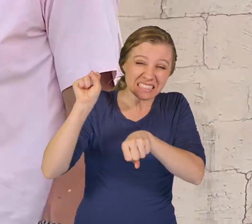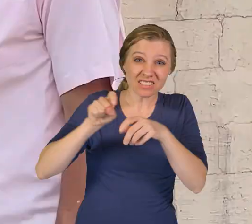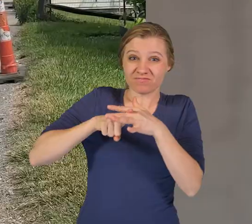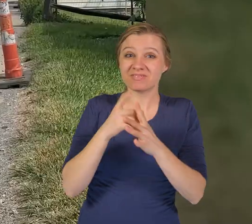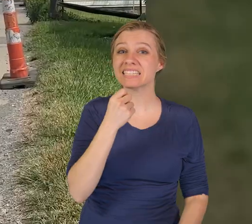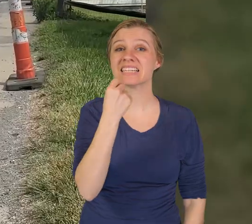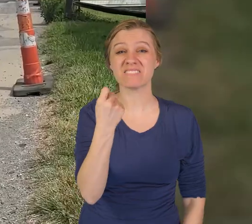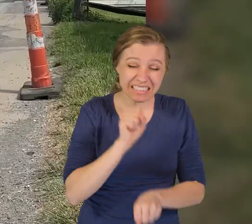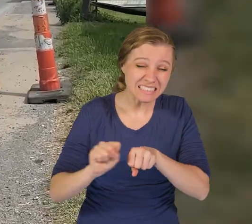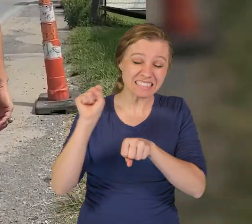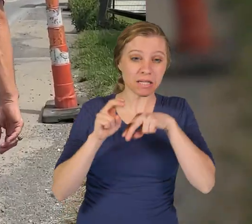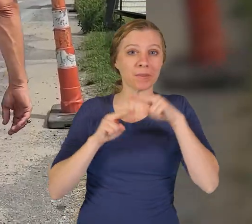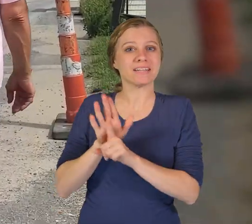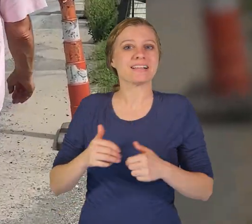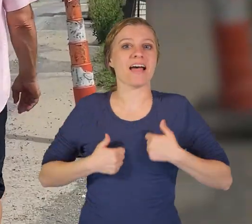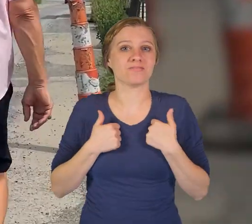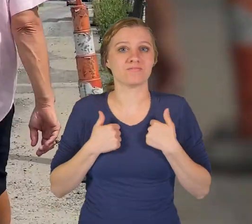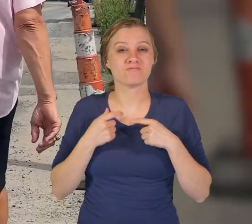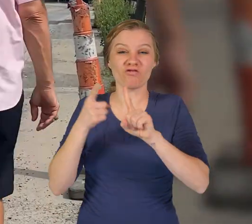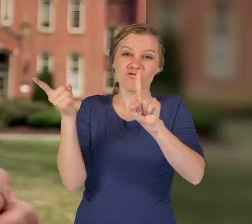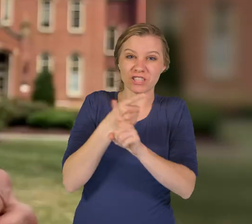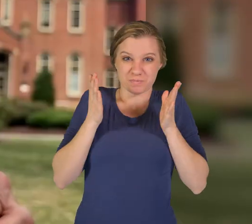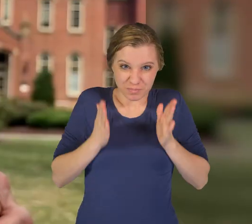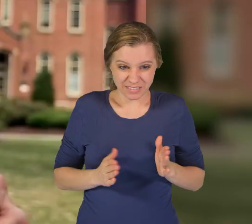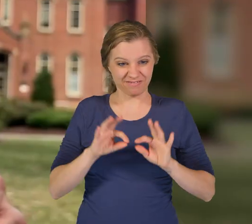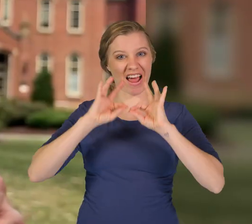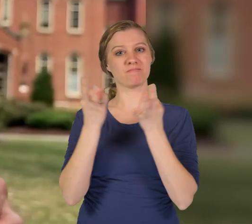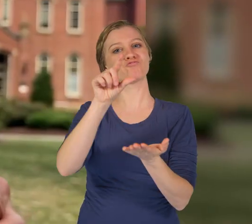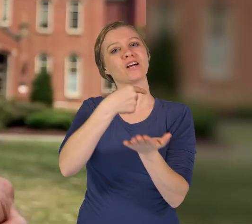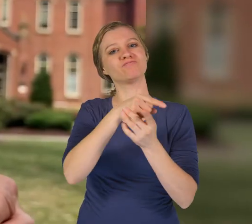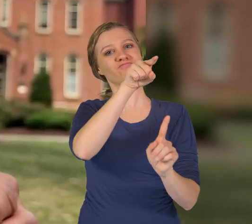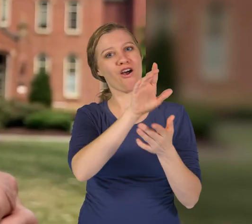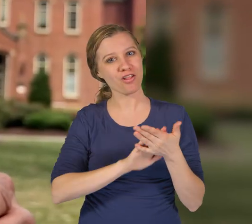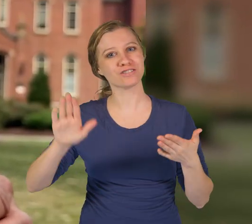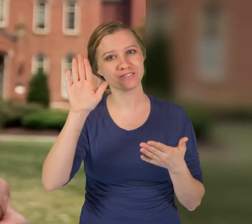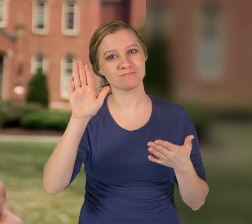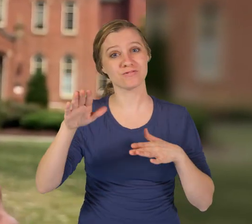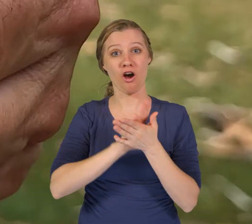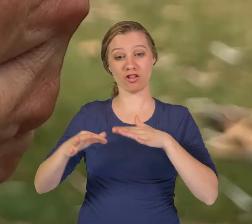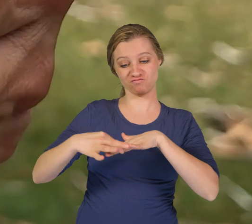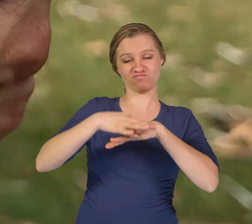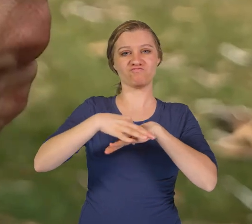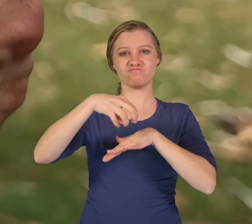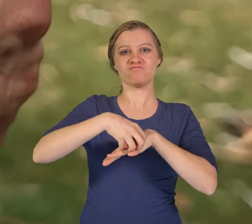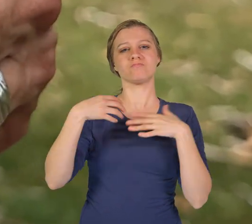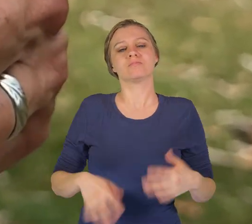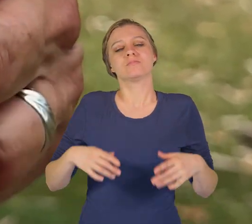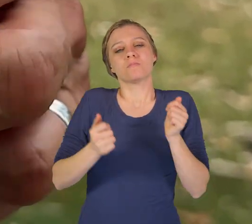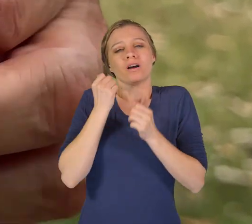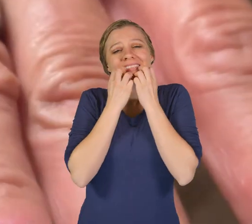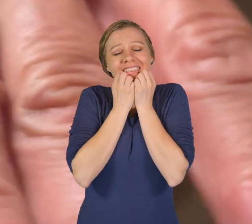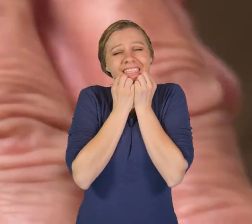dad worked since he was 11 years old to build a life for himself. He was the first person in his family to graduate from college, and so his